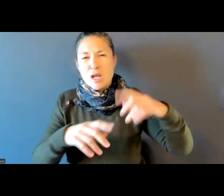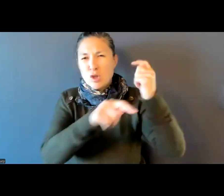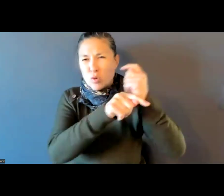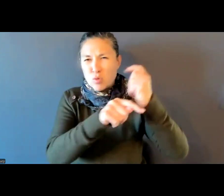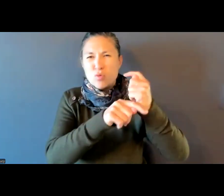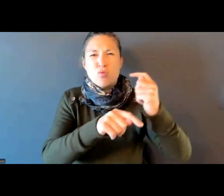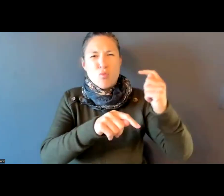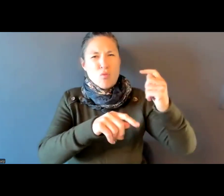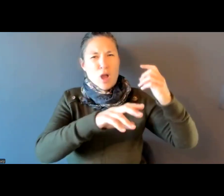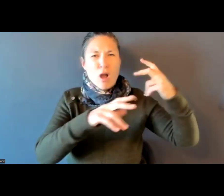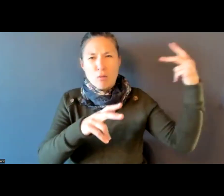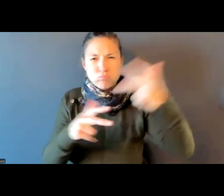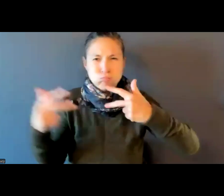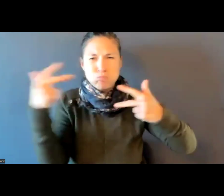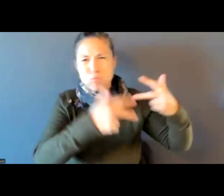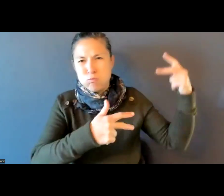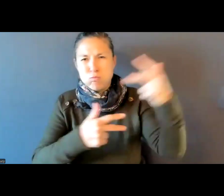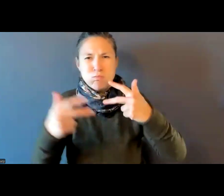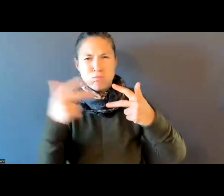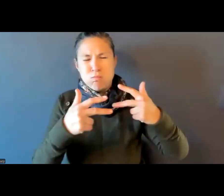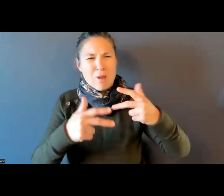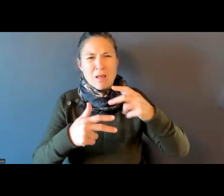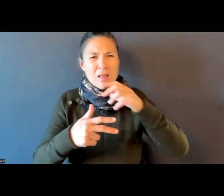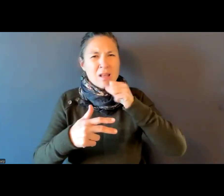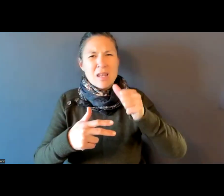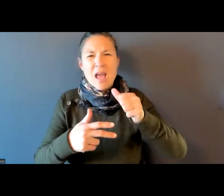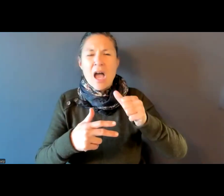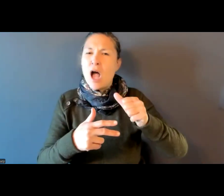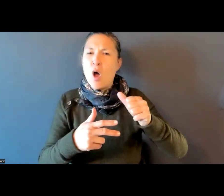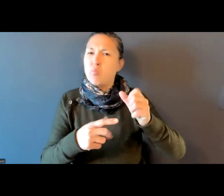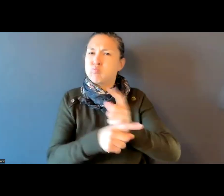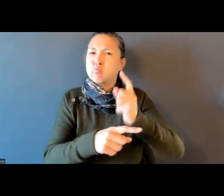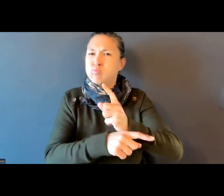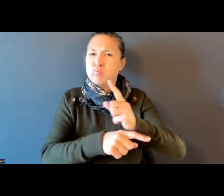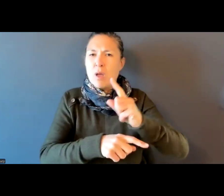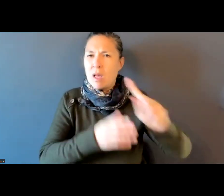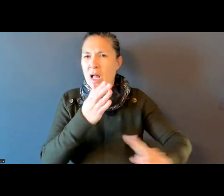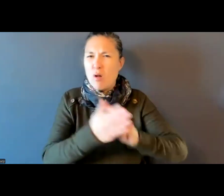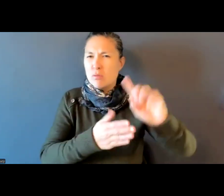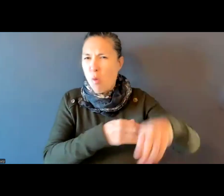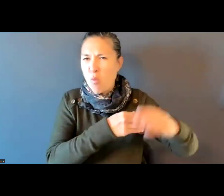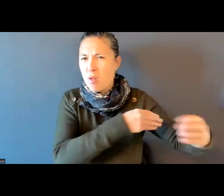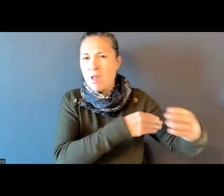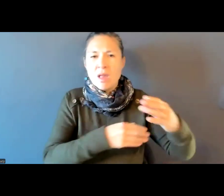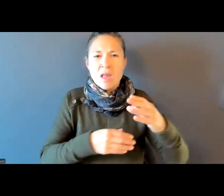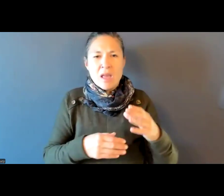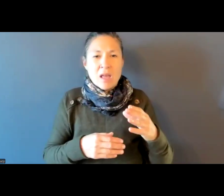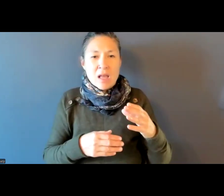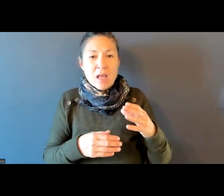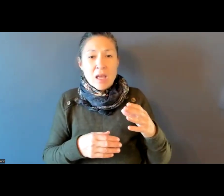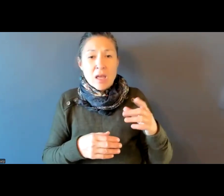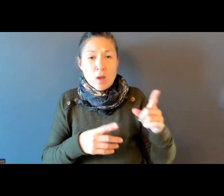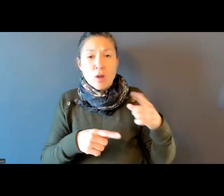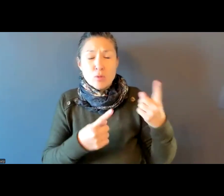hours. In 2022, Dolphinas purchased property. It is currently operating concrete work only. They